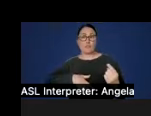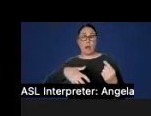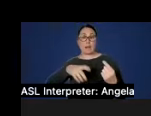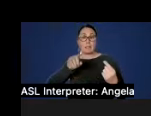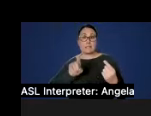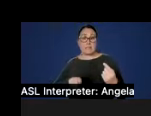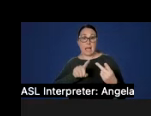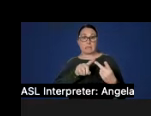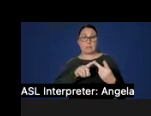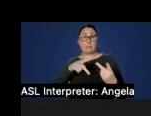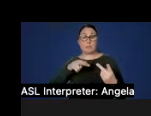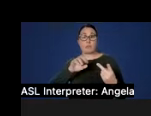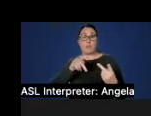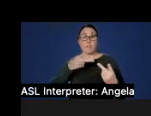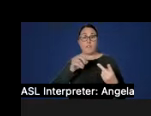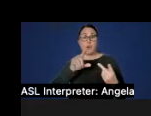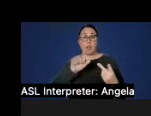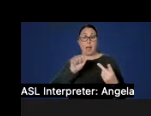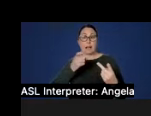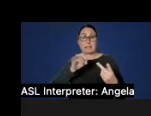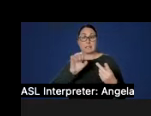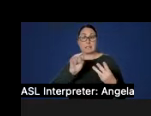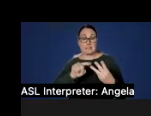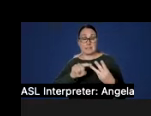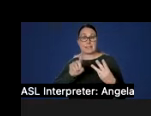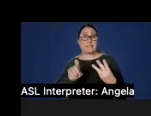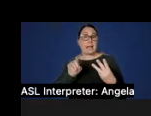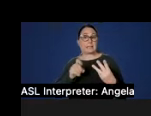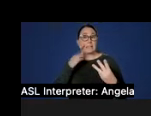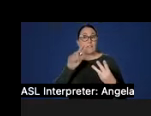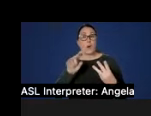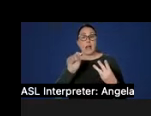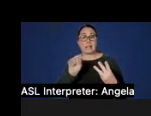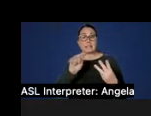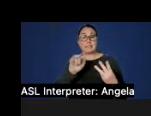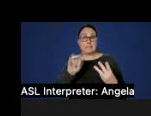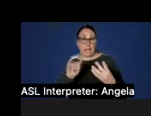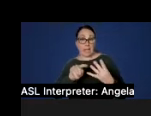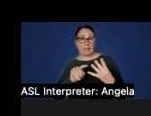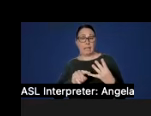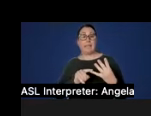prophylaxis, testing related to STI, STD status, and